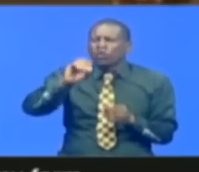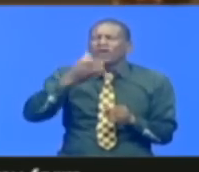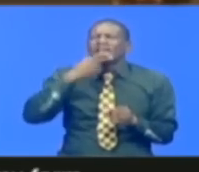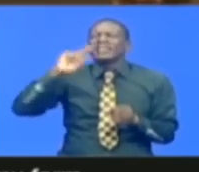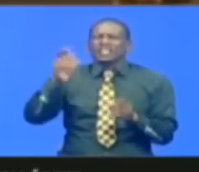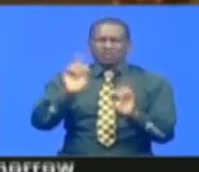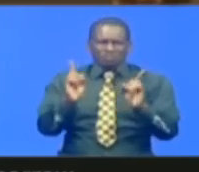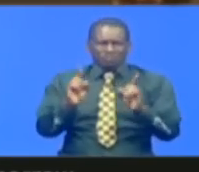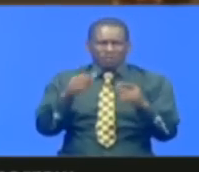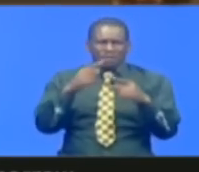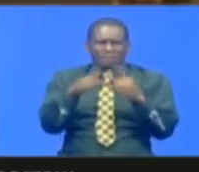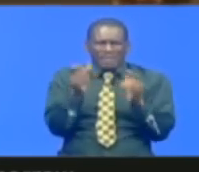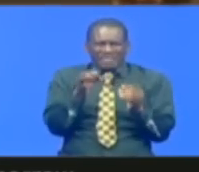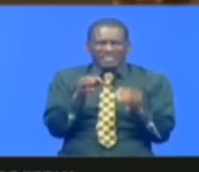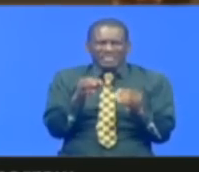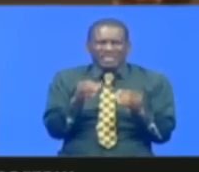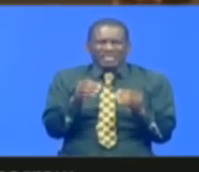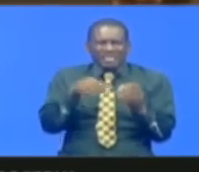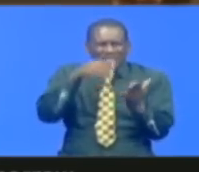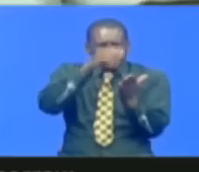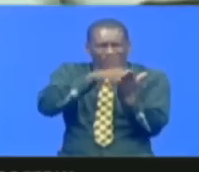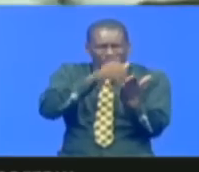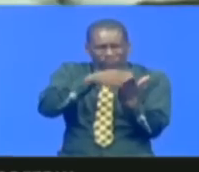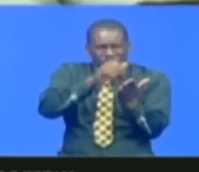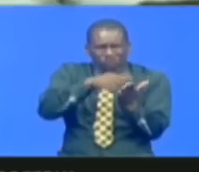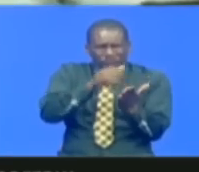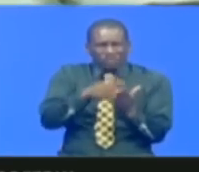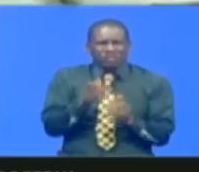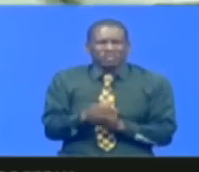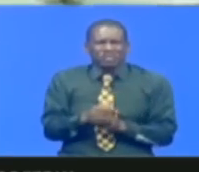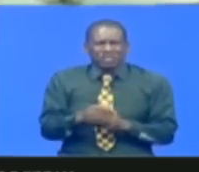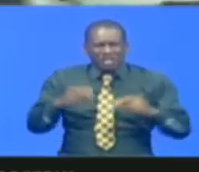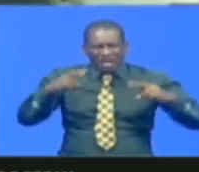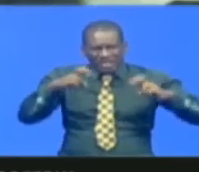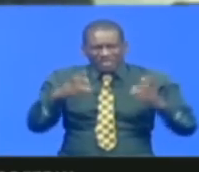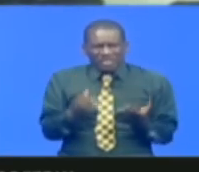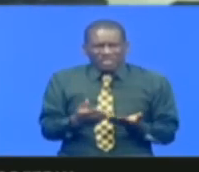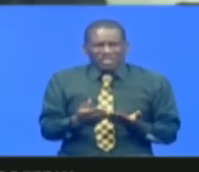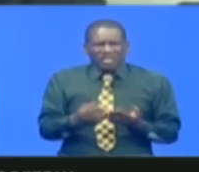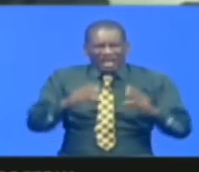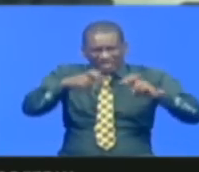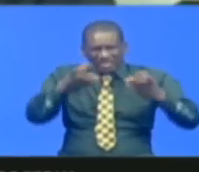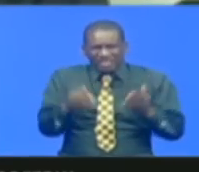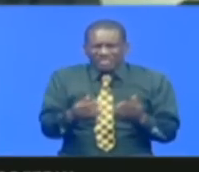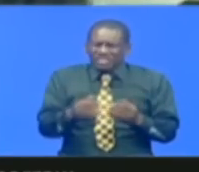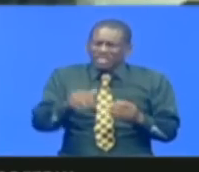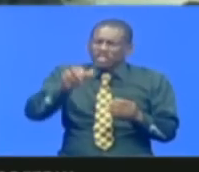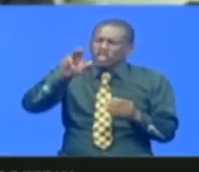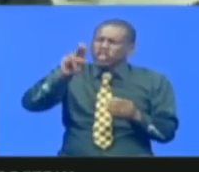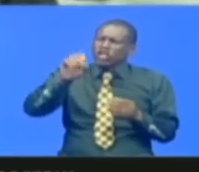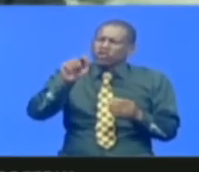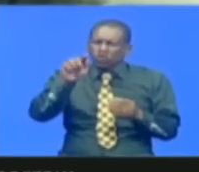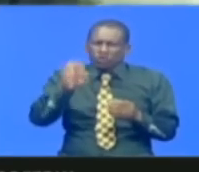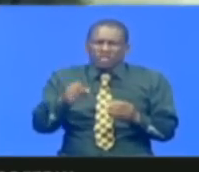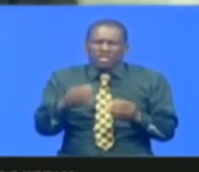that is the impression of the sculpture. I have looked at, I have observed the note. I have not seen